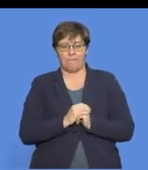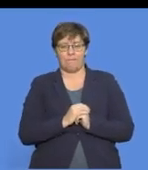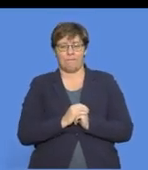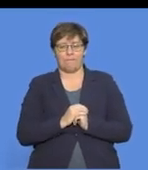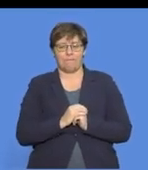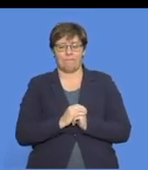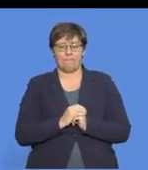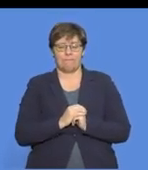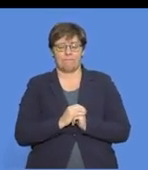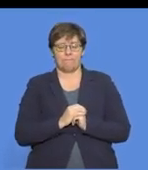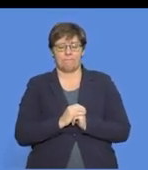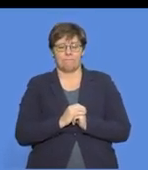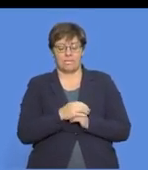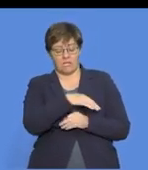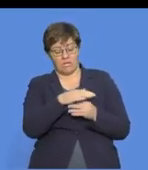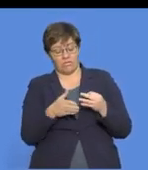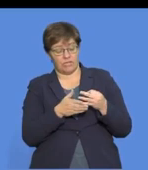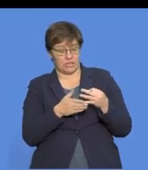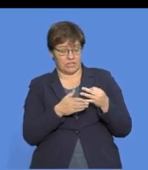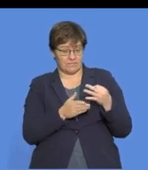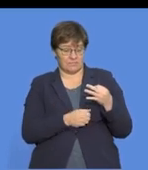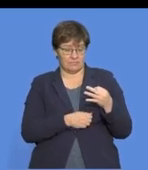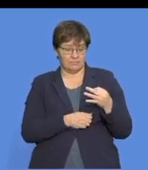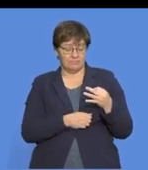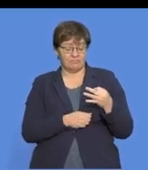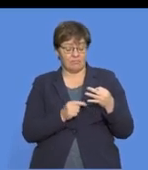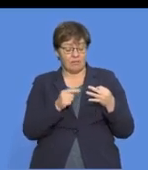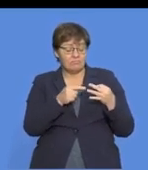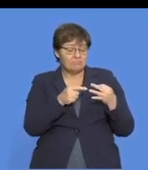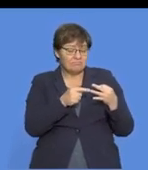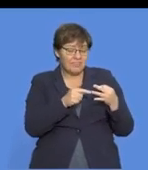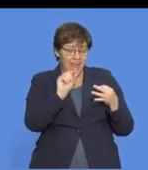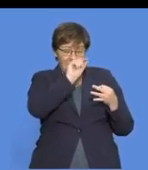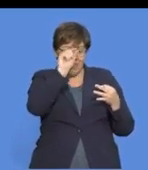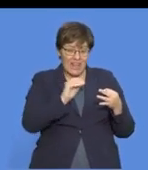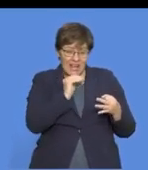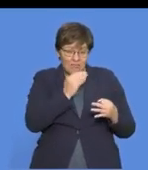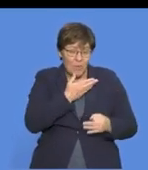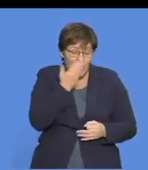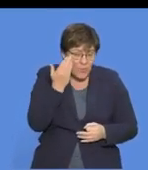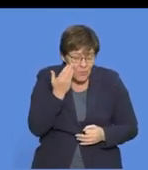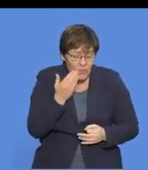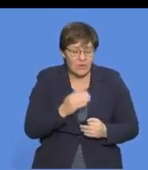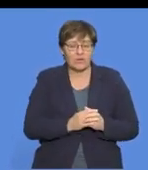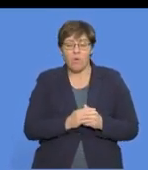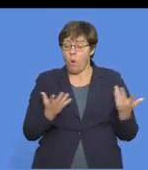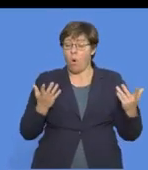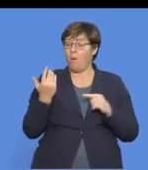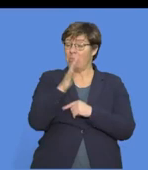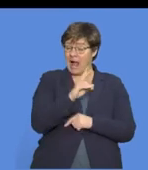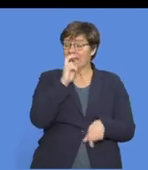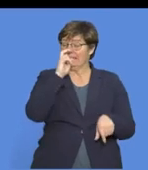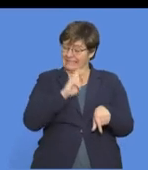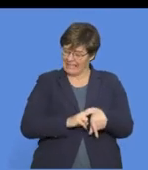Then, if those walls aren't thick enough, if the cell or if the plant really needs something firm